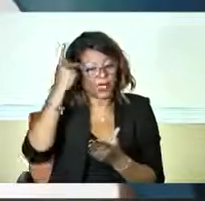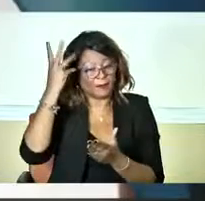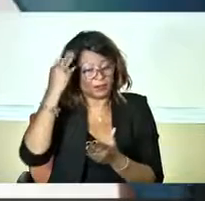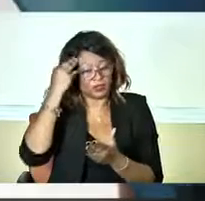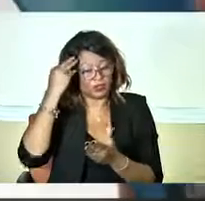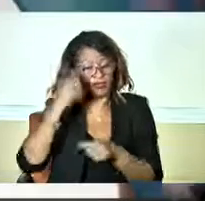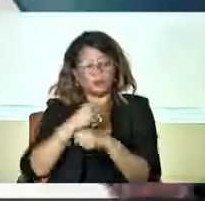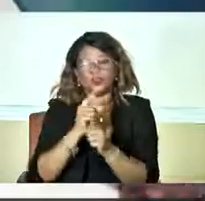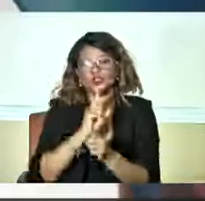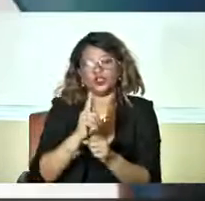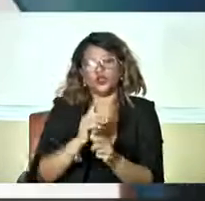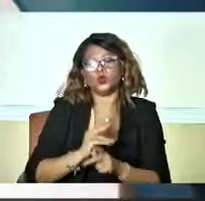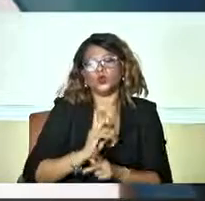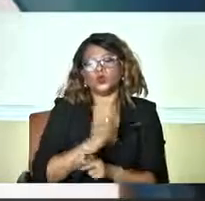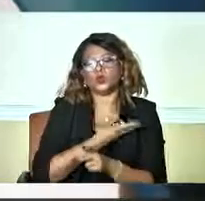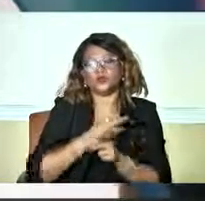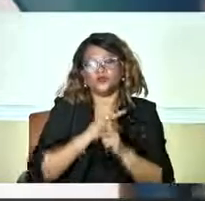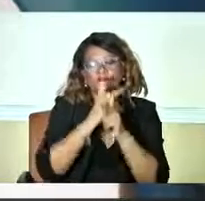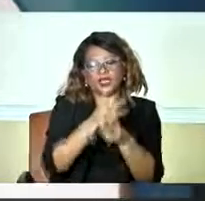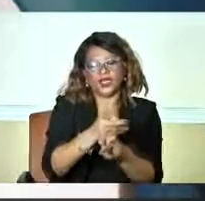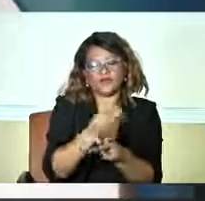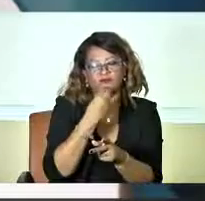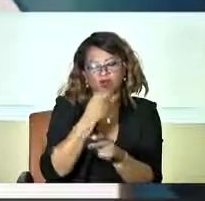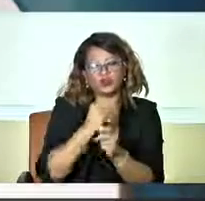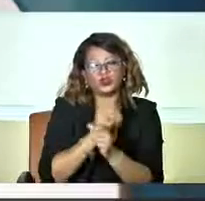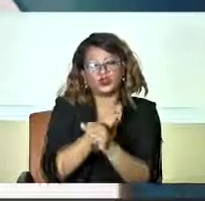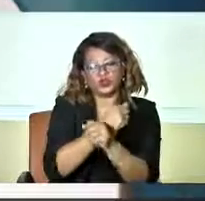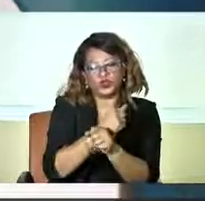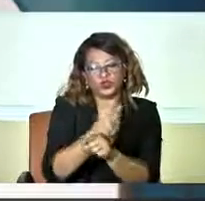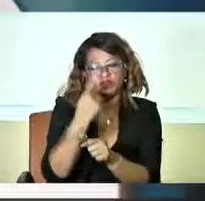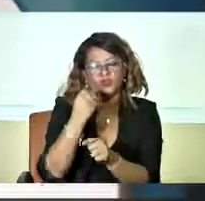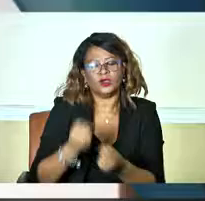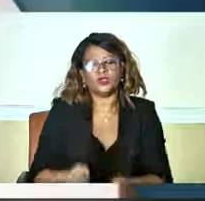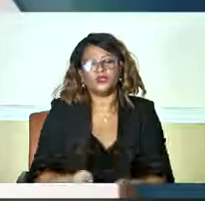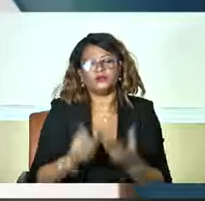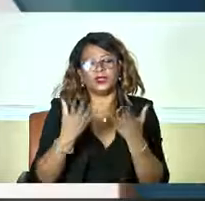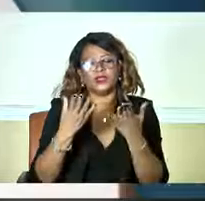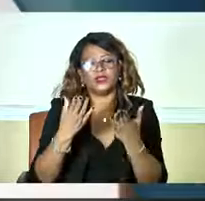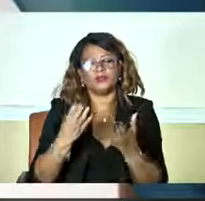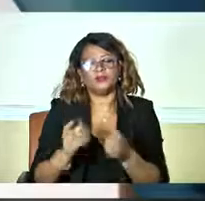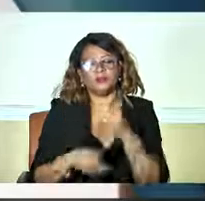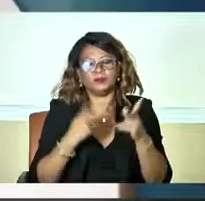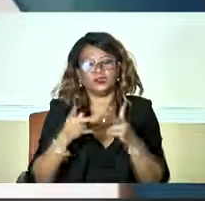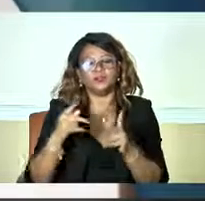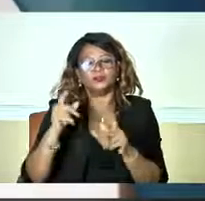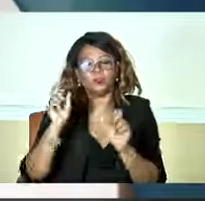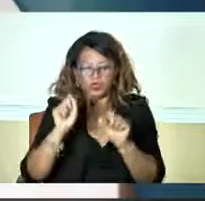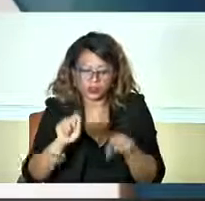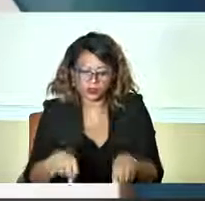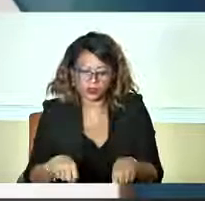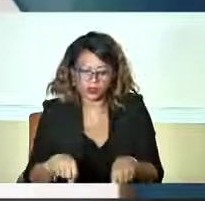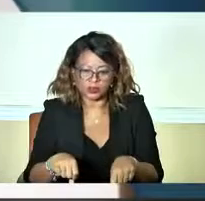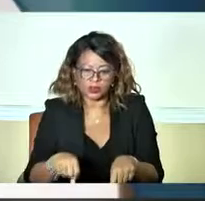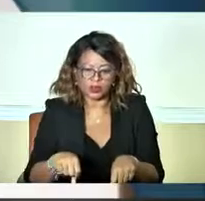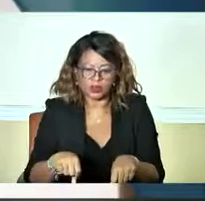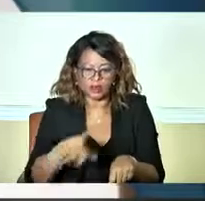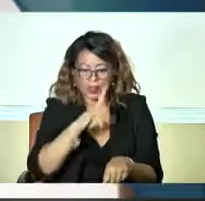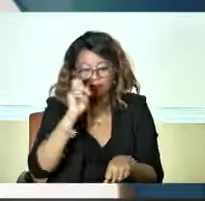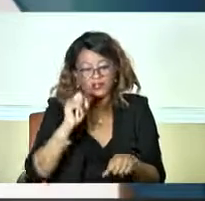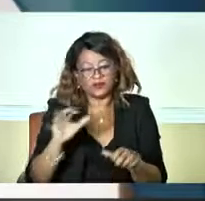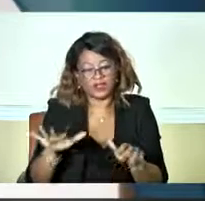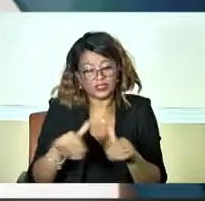to ensure that we provide food security for as many as possible in light of our